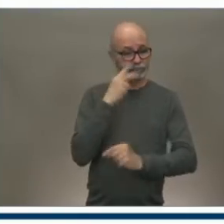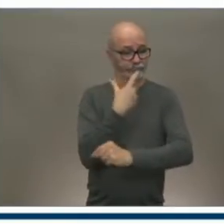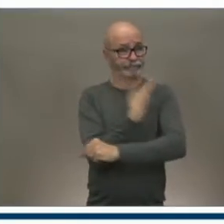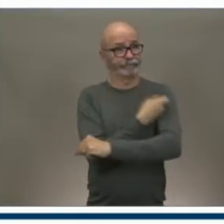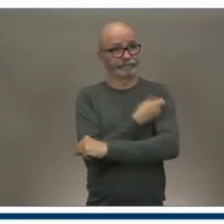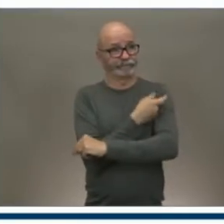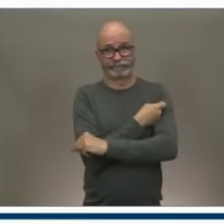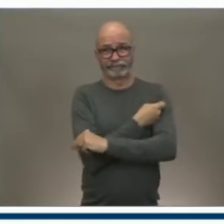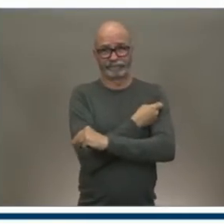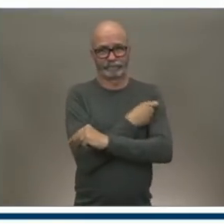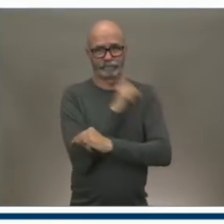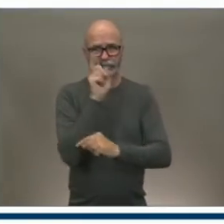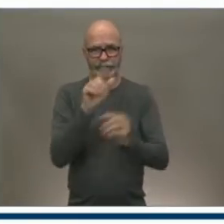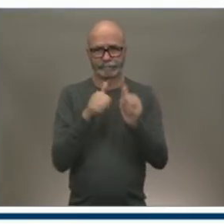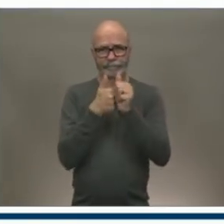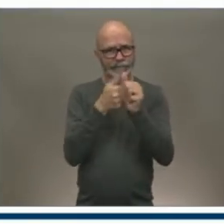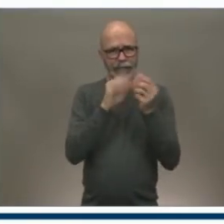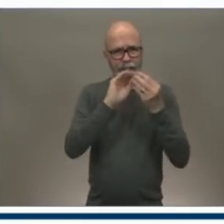go, but it would seem to be